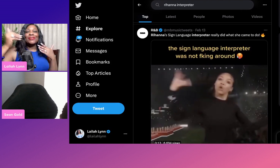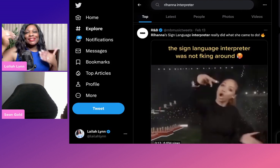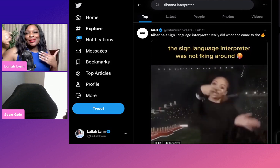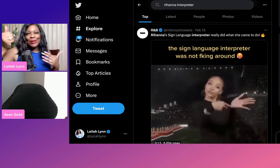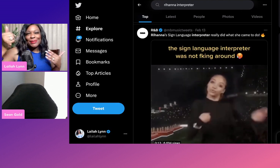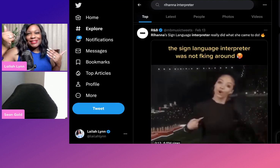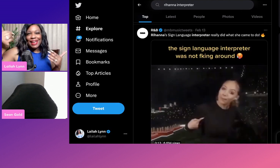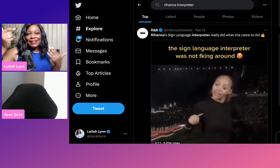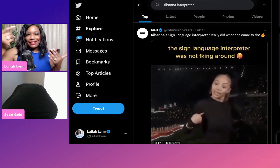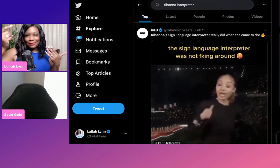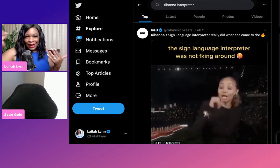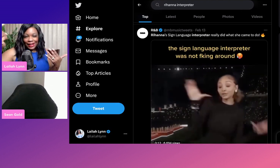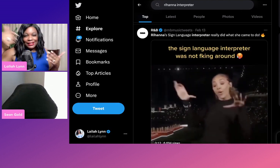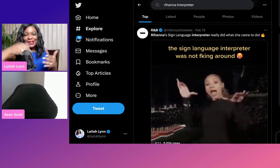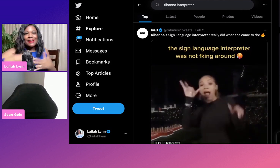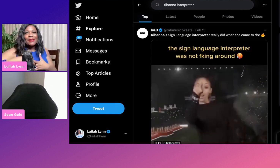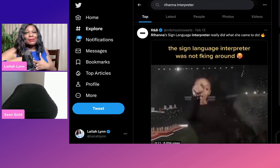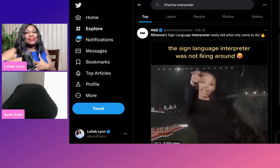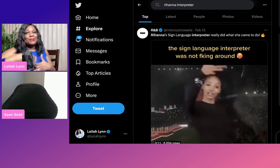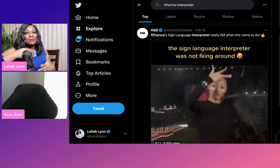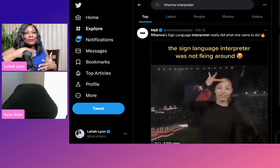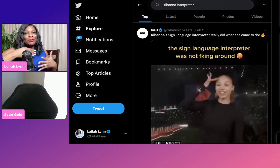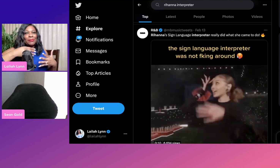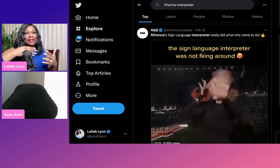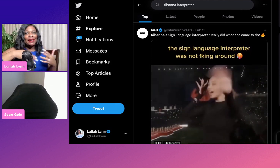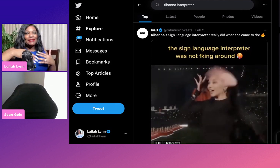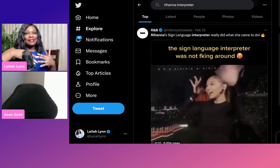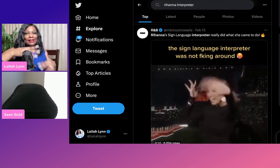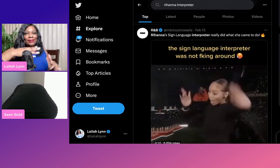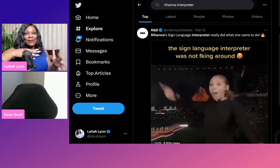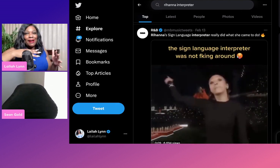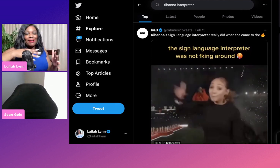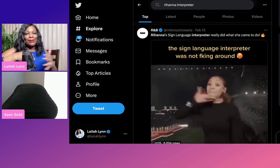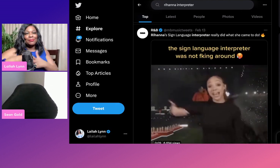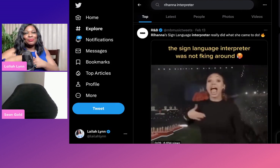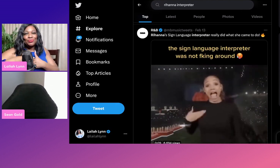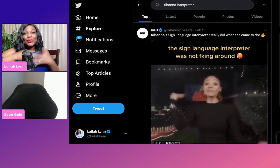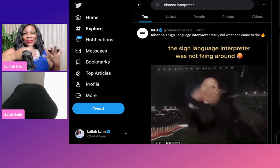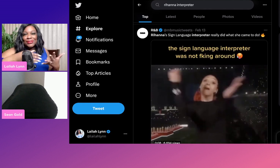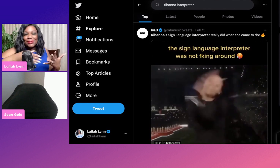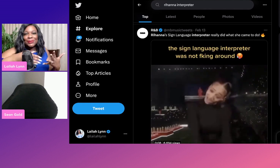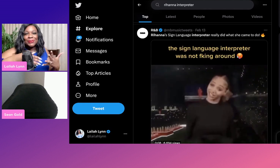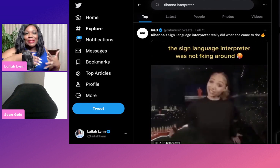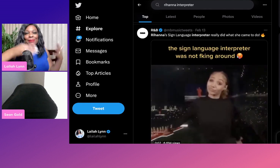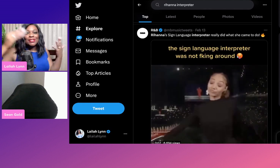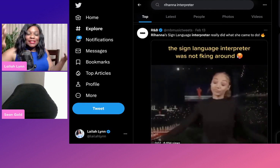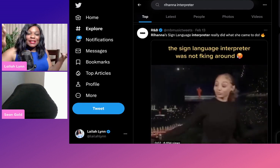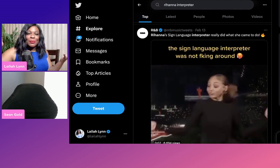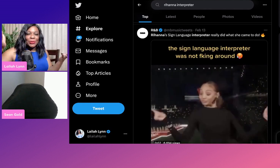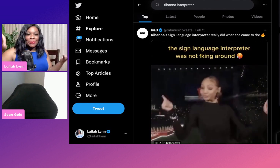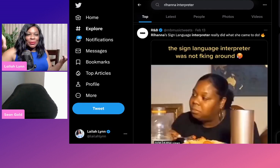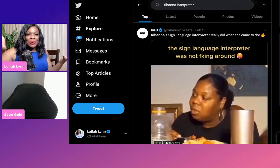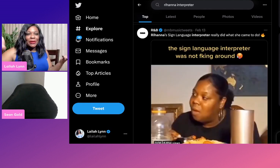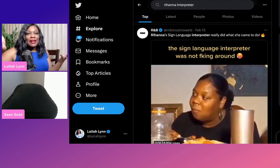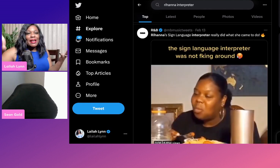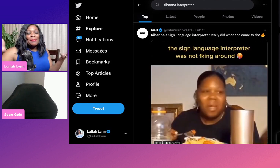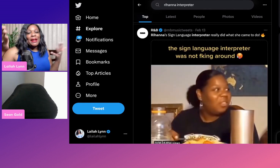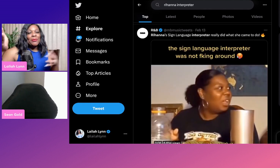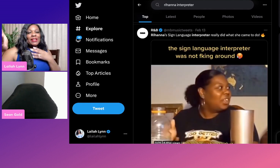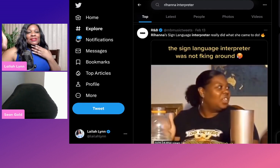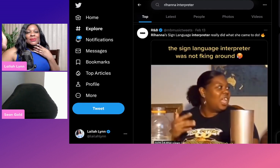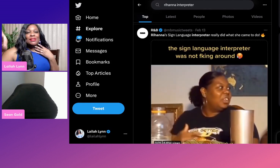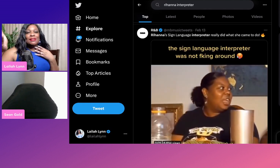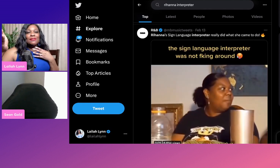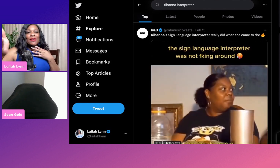I know her Instagram is at Def Hottie, but she was performing ASL on the circle. And I'm just seeing it more and more. But